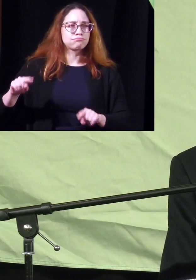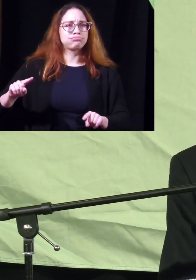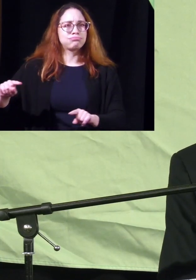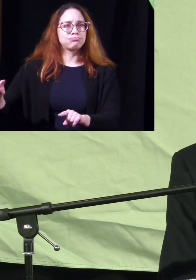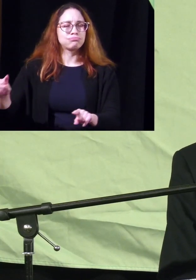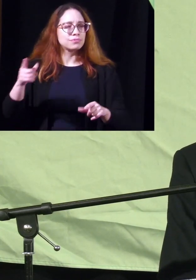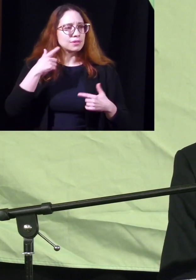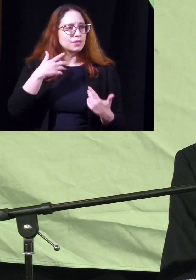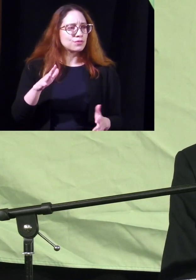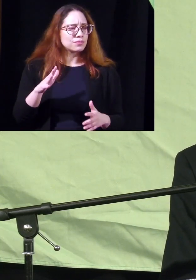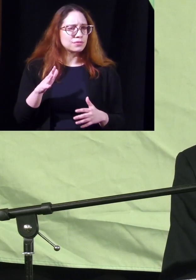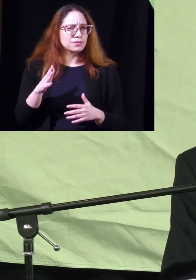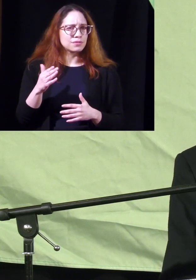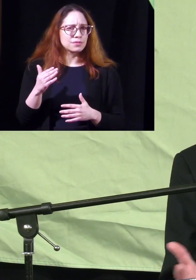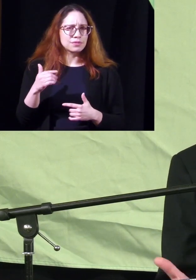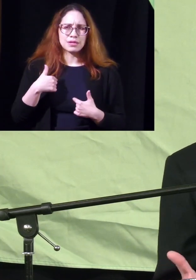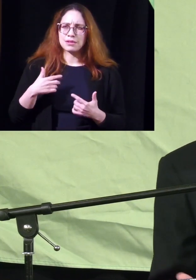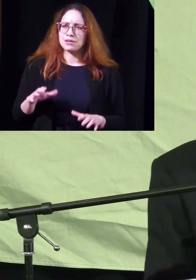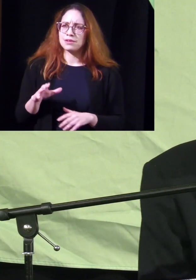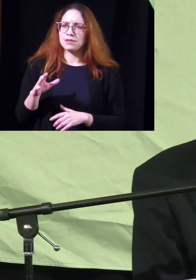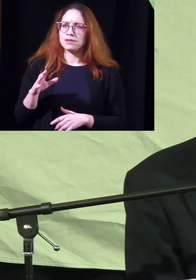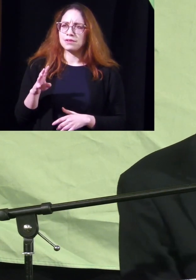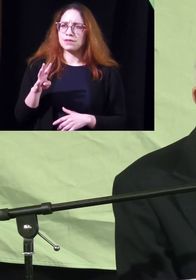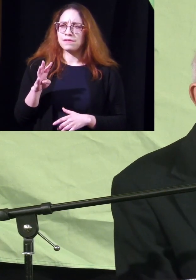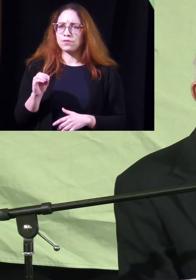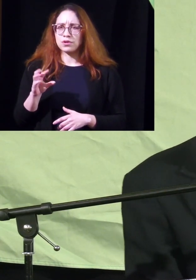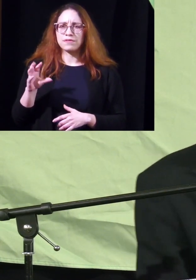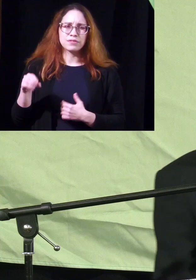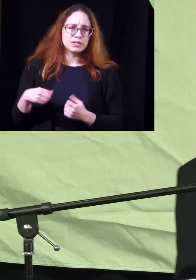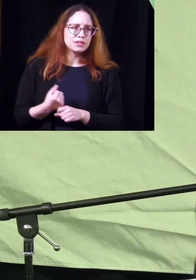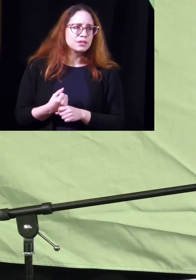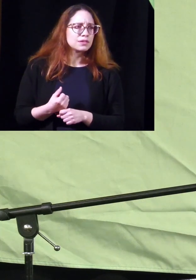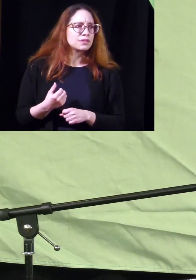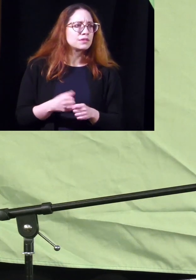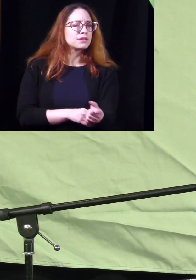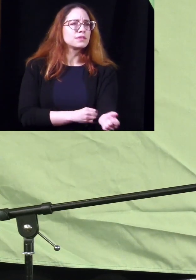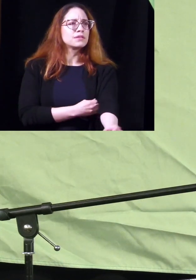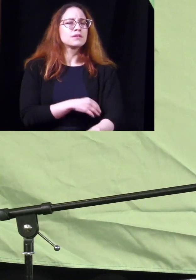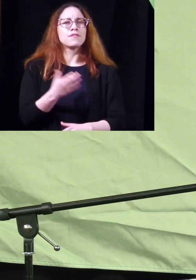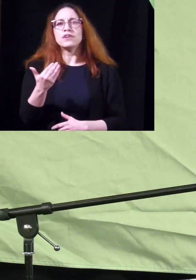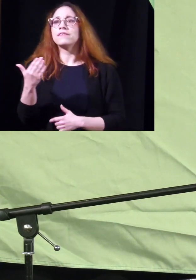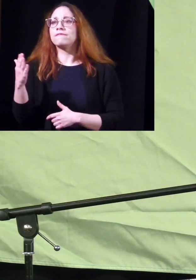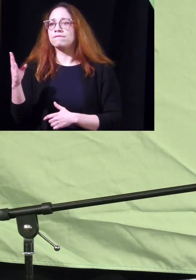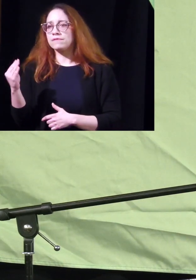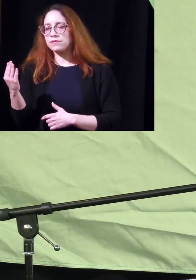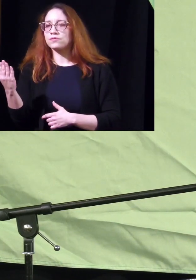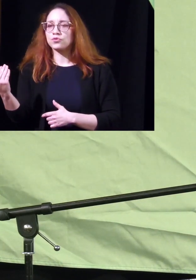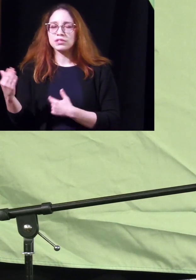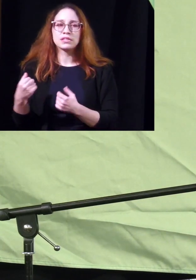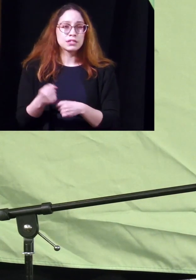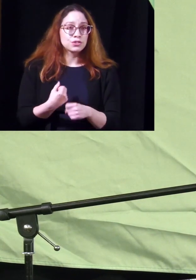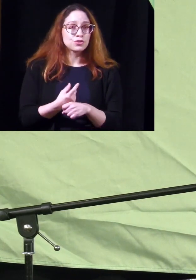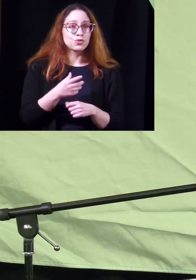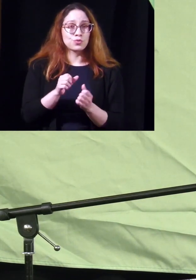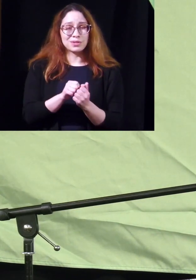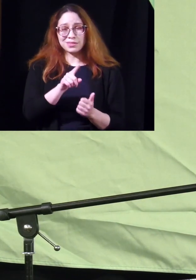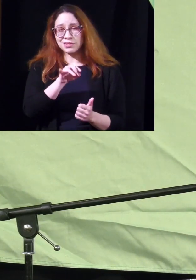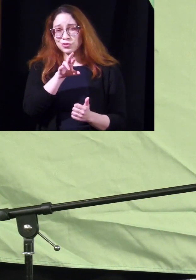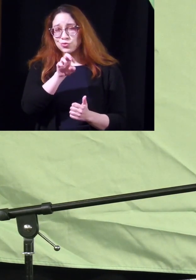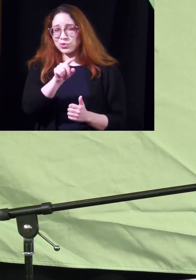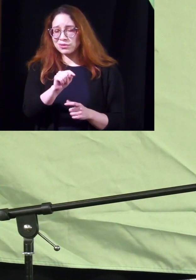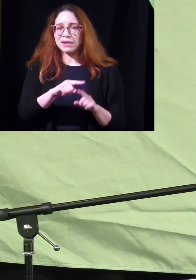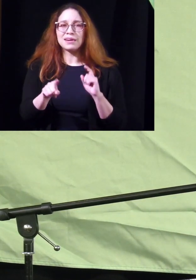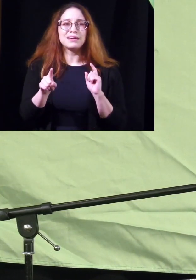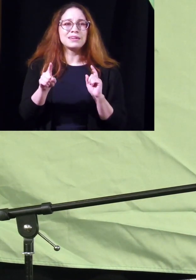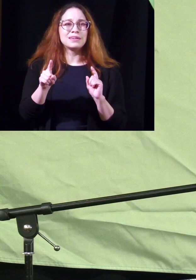don't know if I've done 15. We've done this for about 14 or 15 years. So I've done many of these programs with Stuart. I don't know if I did every one, but